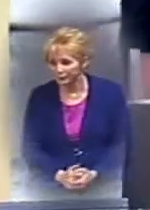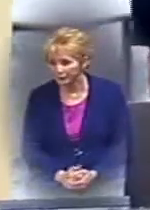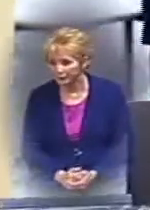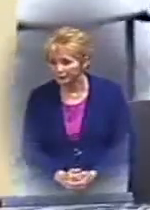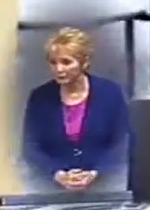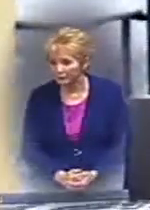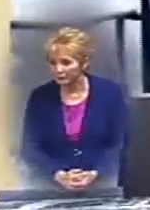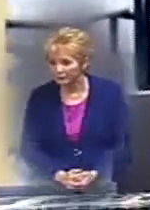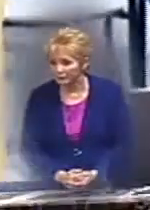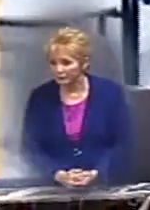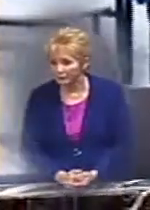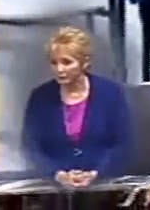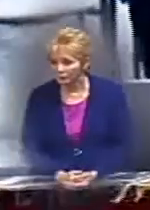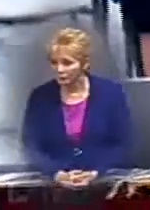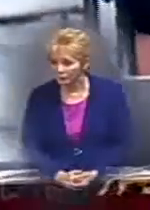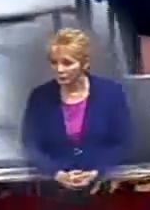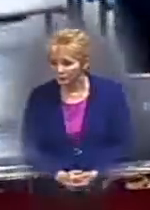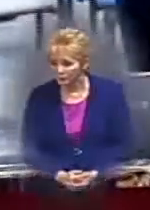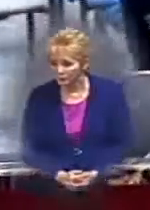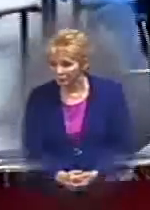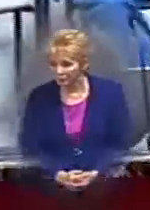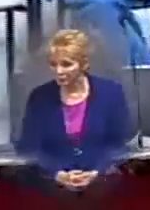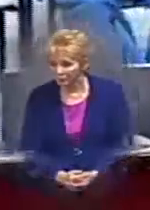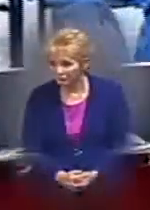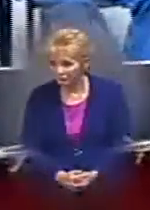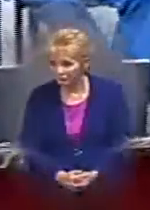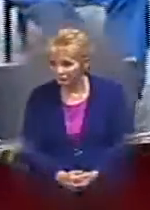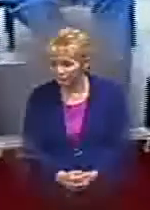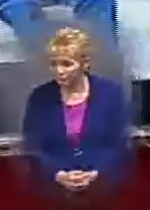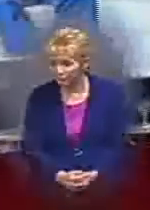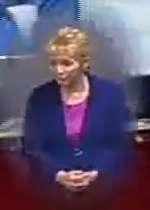You're welcome to say anything you'd like.